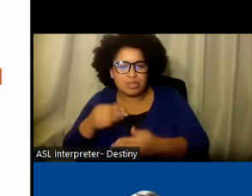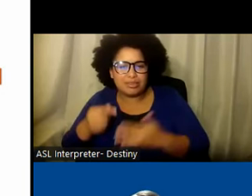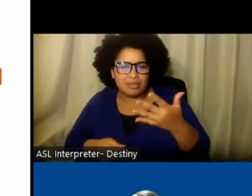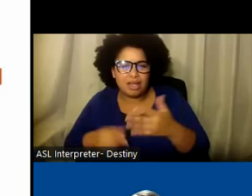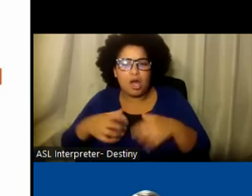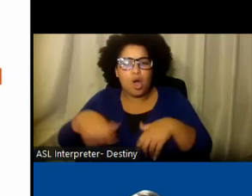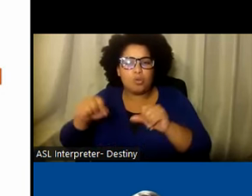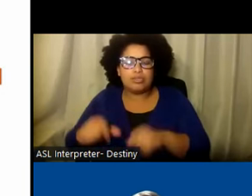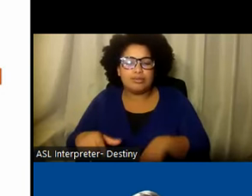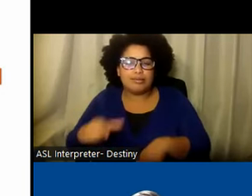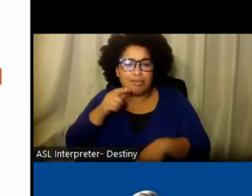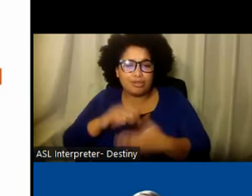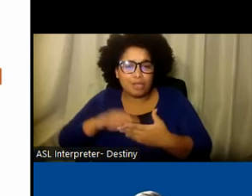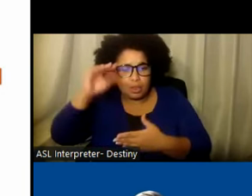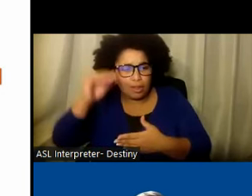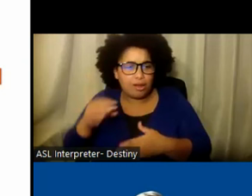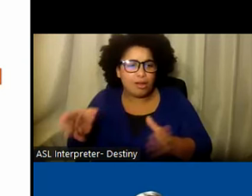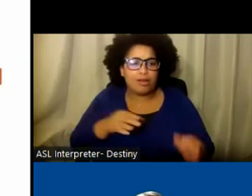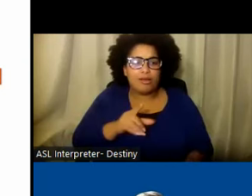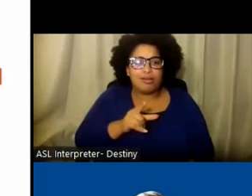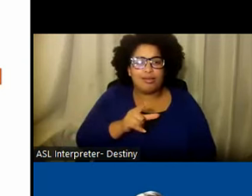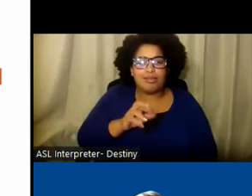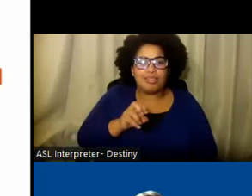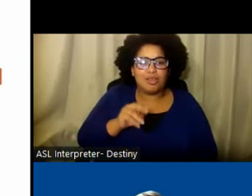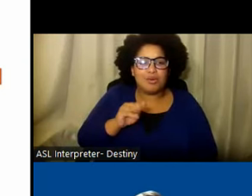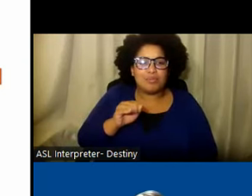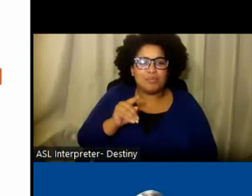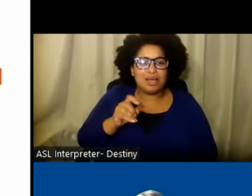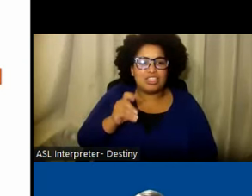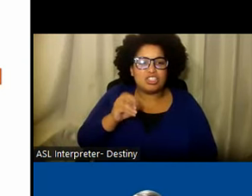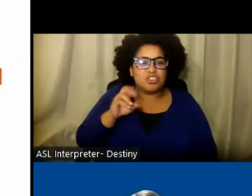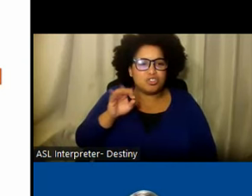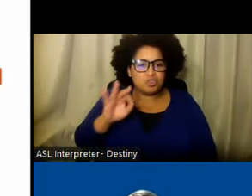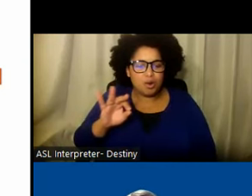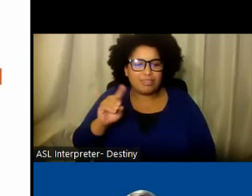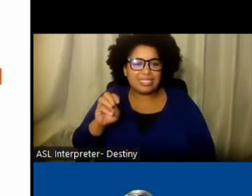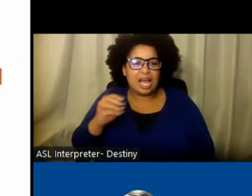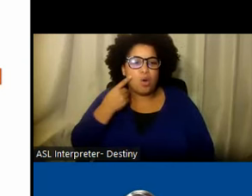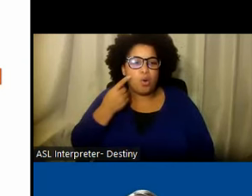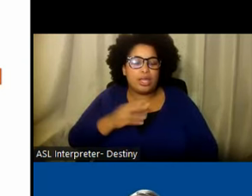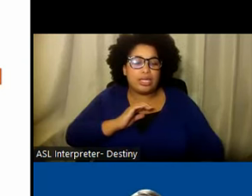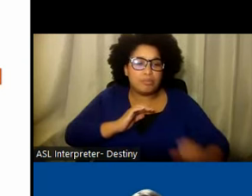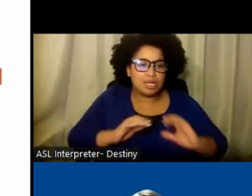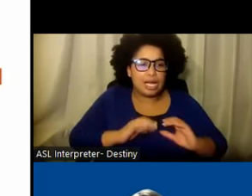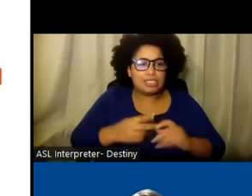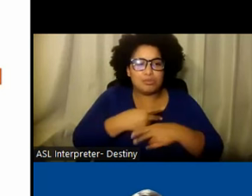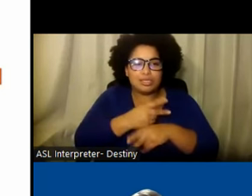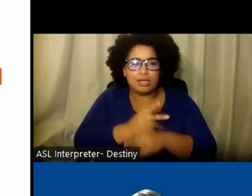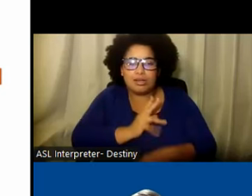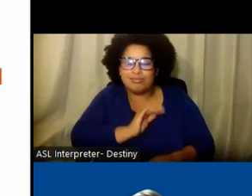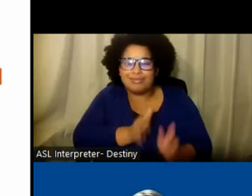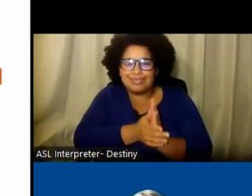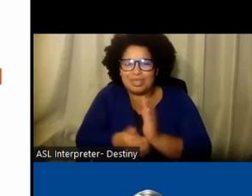hosting the Lunch and Learns. Lauren Bettendorf-Dow with our communications and production, and just a total guru all the way around with